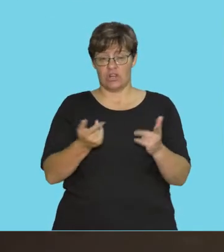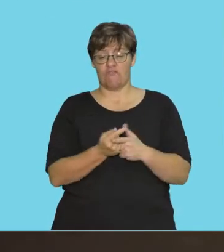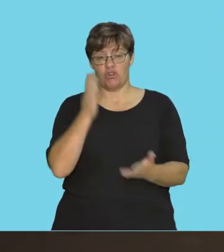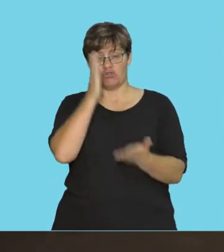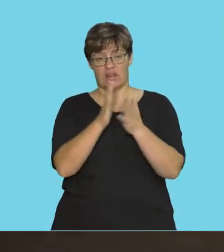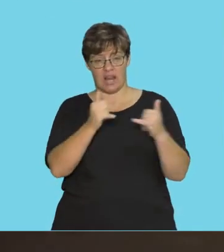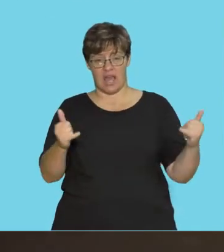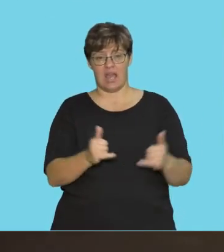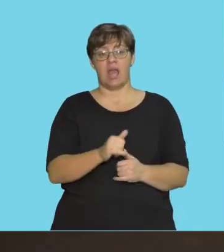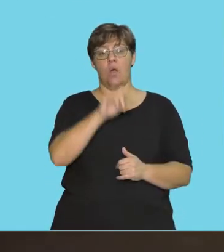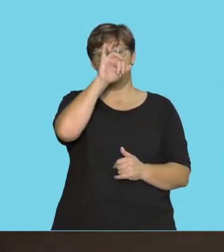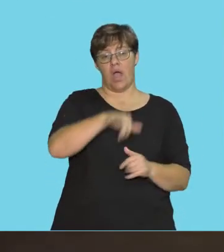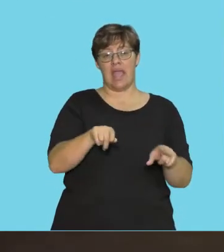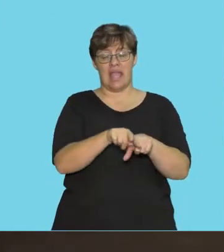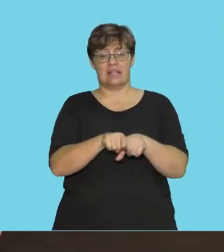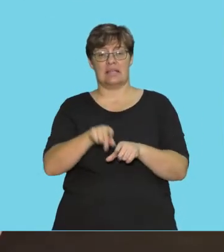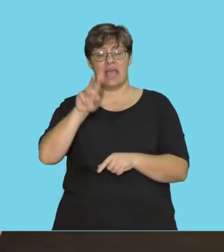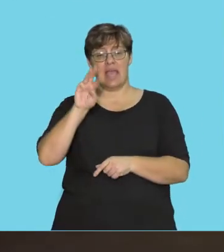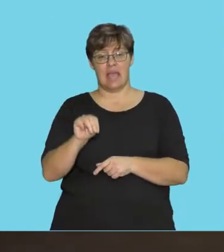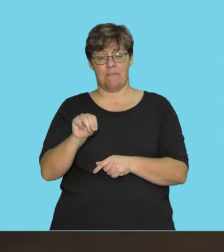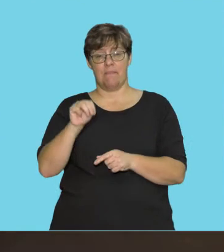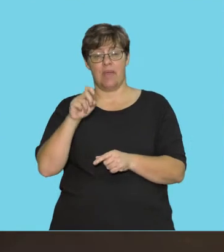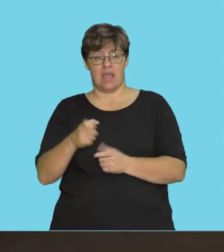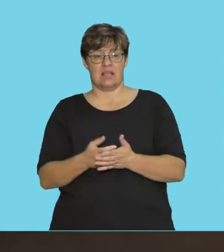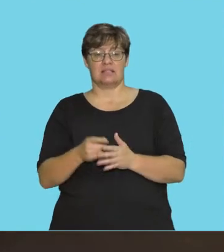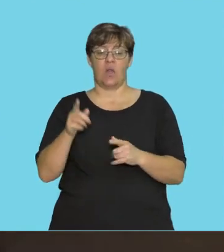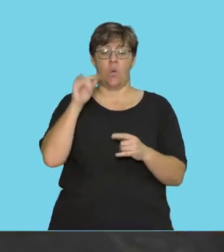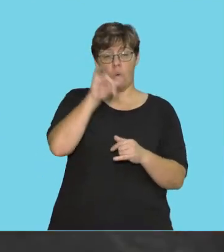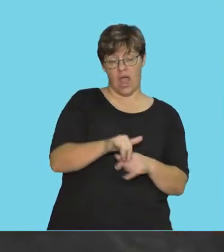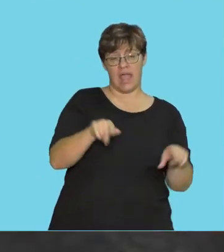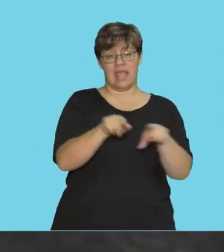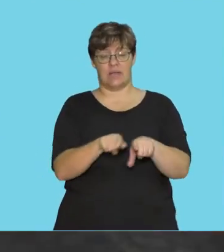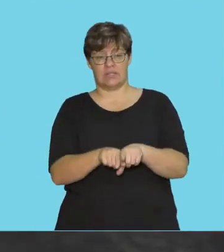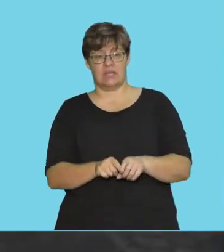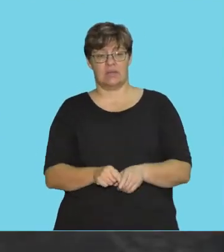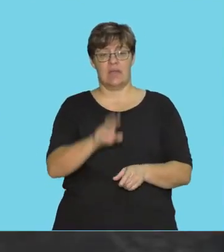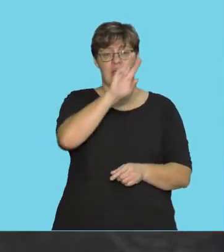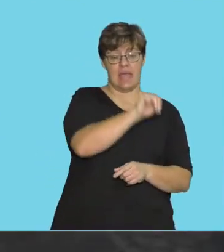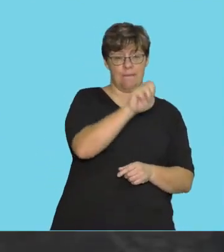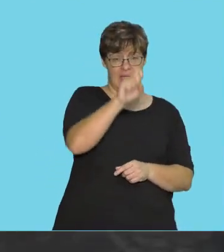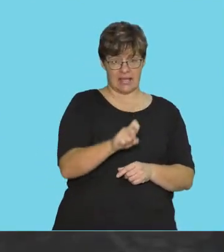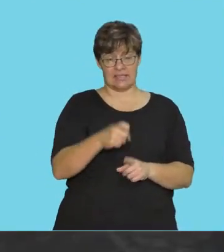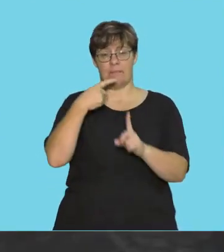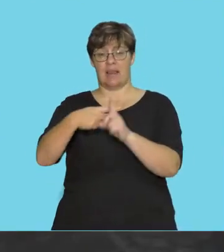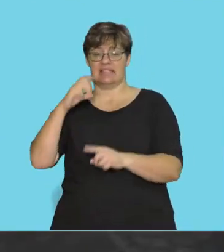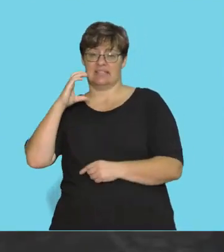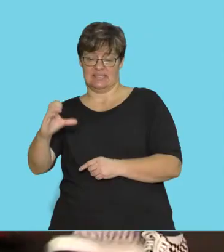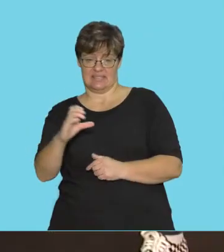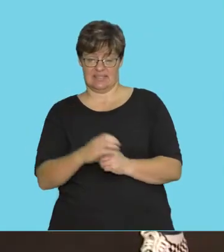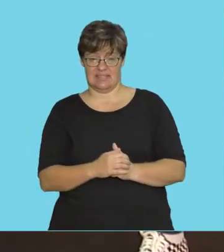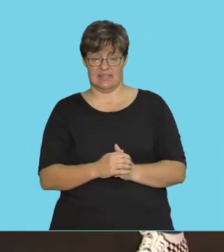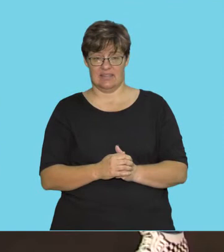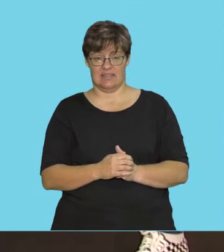straight line function is y equals mx plus c. So I go y equals mx plus